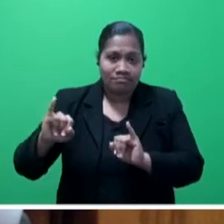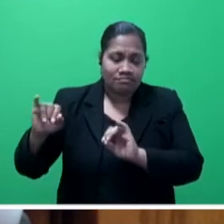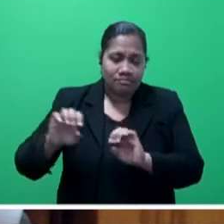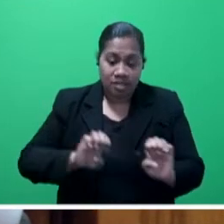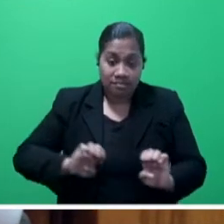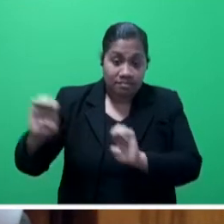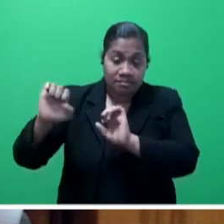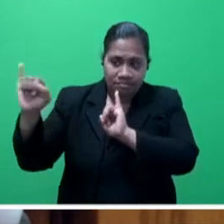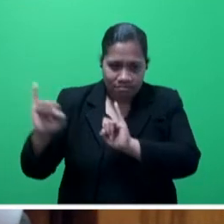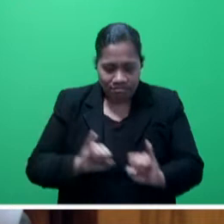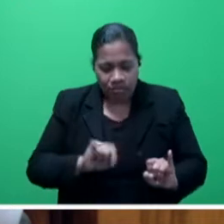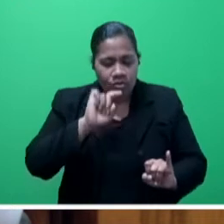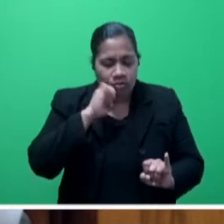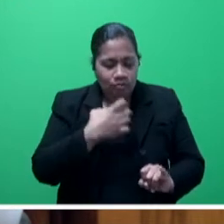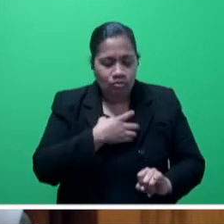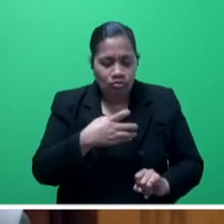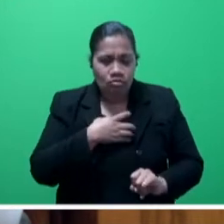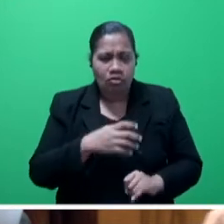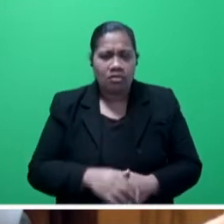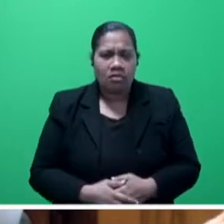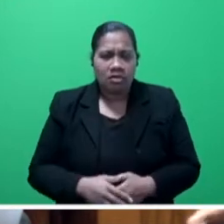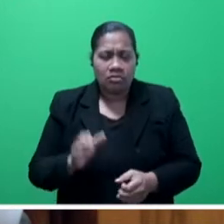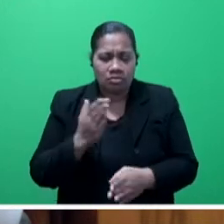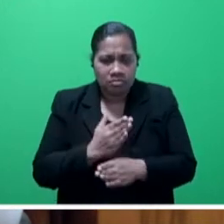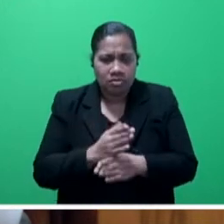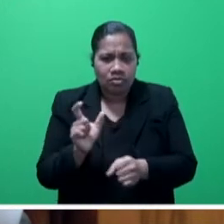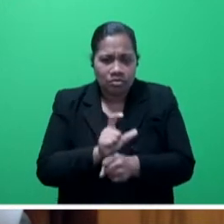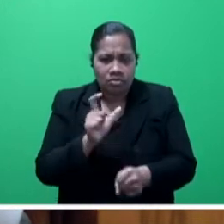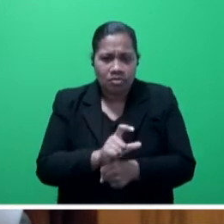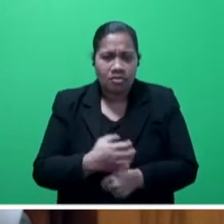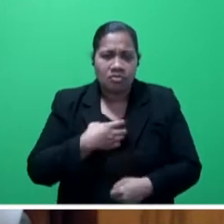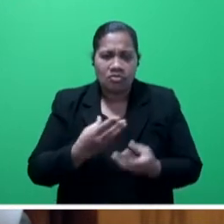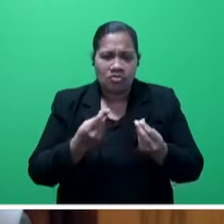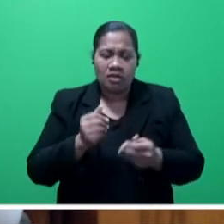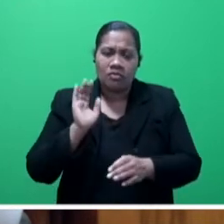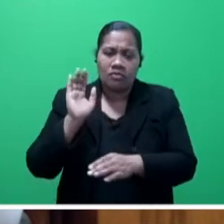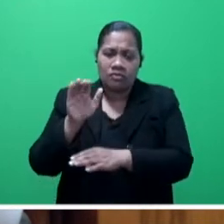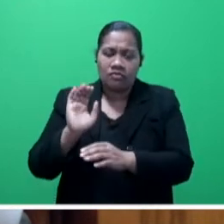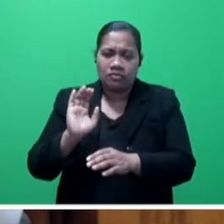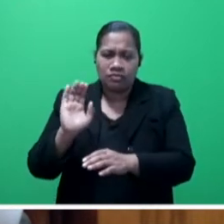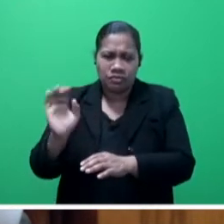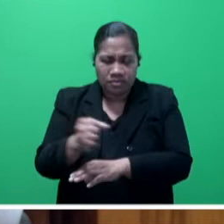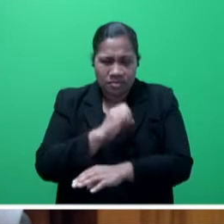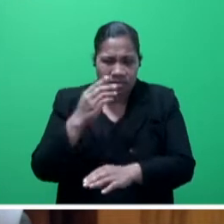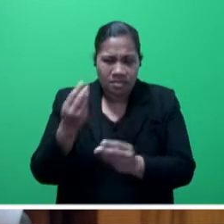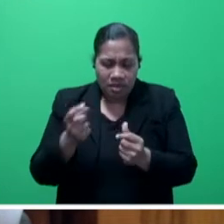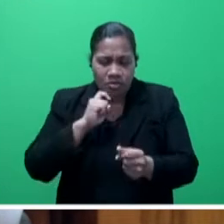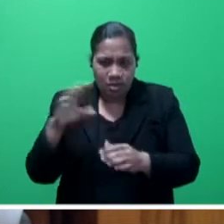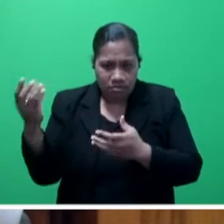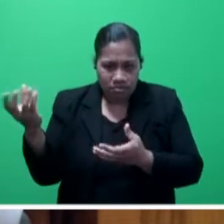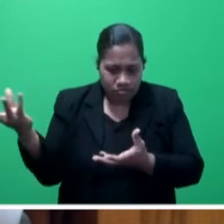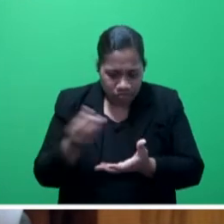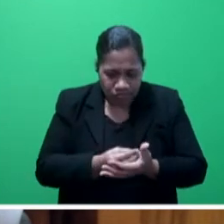in more foreign currency into the country, more jobs will be created directly and indirectly, and our economy will grow. Mr. Speaker said the assistance